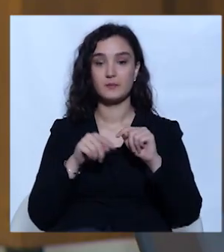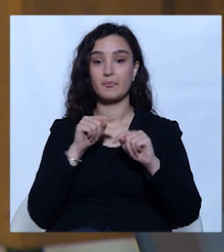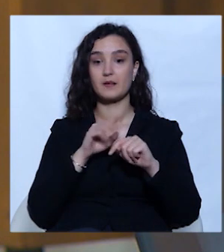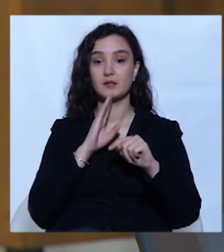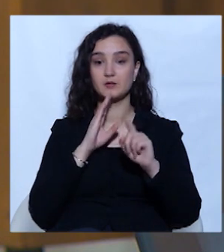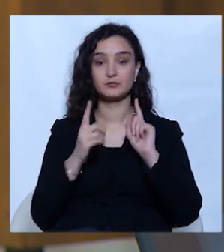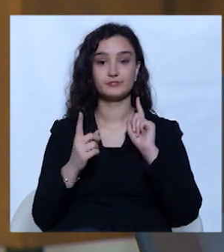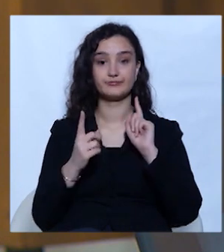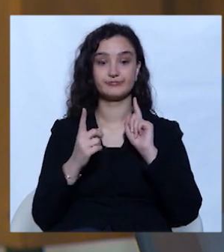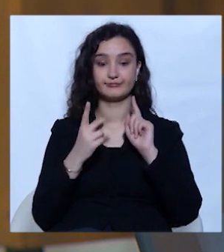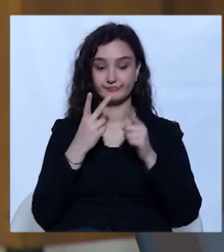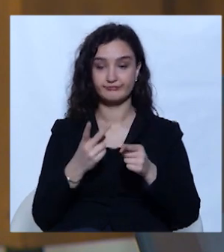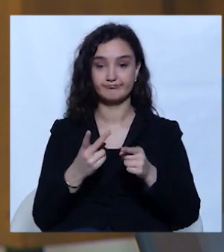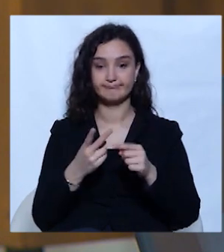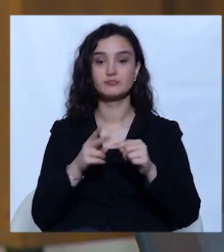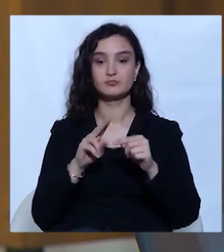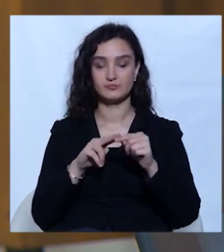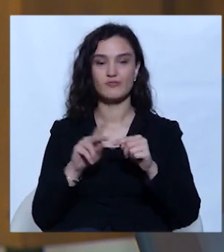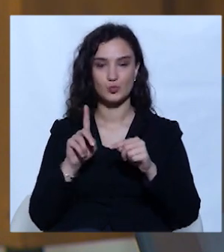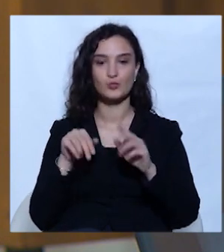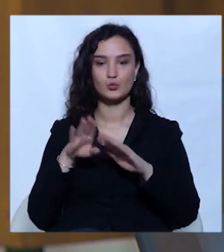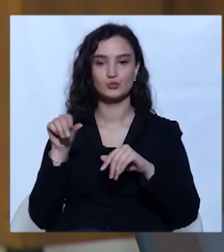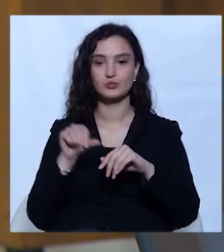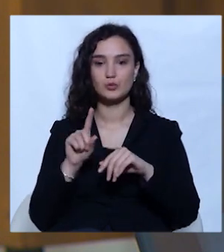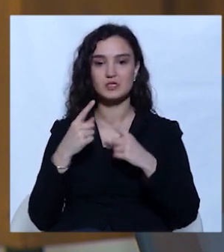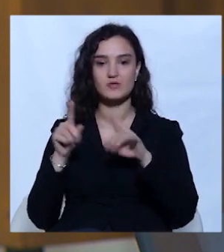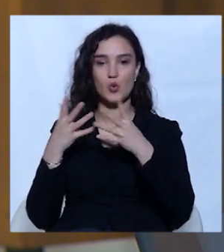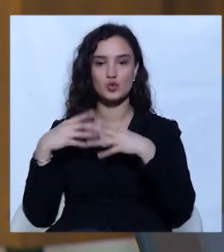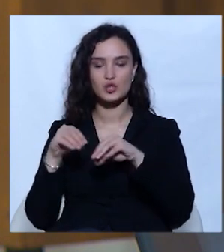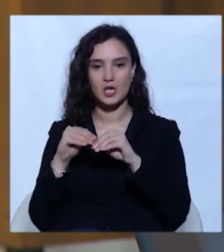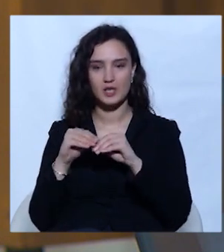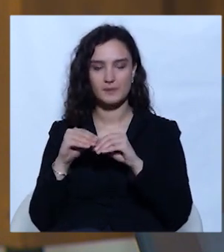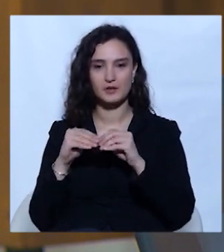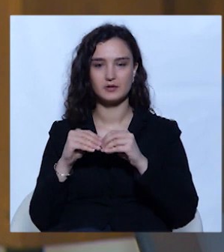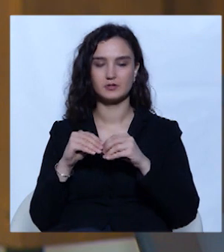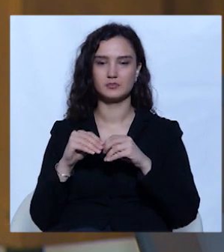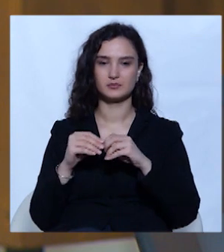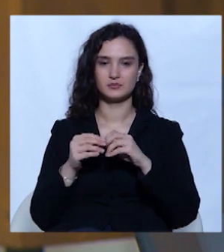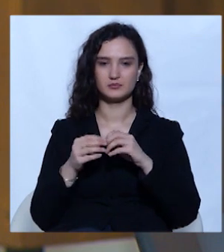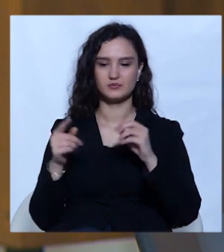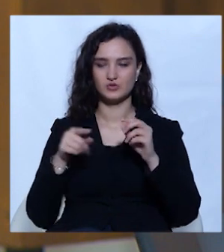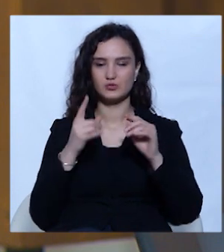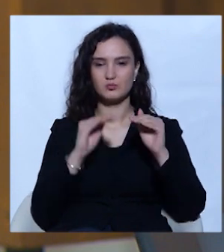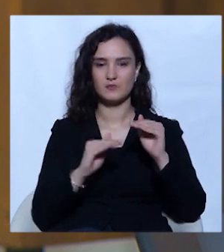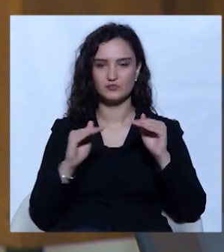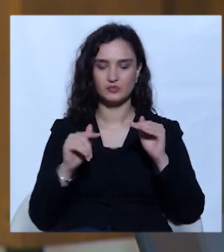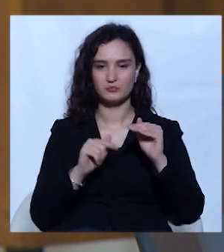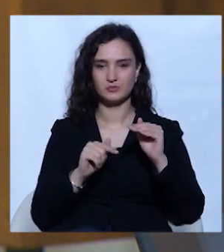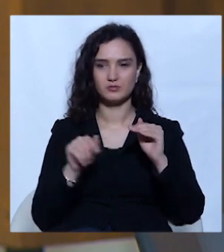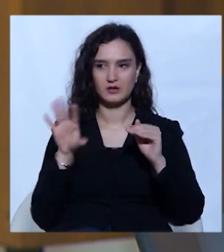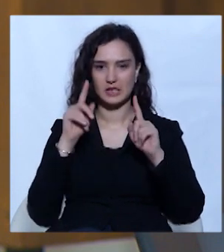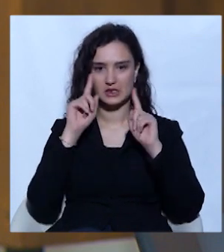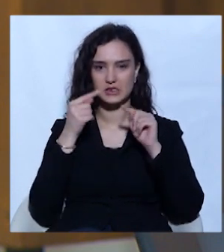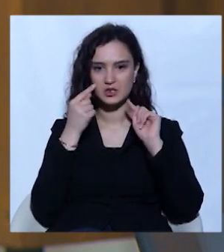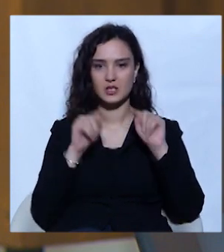that made it worse. That made the entire thing worse because the other family with the disadvantaged child knew what